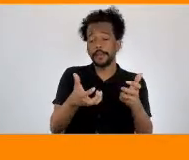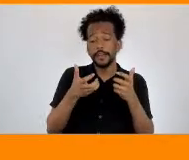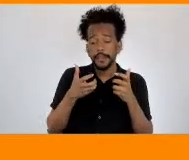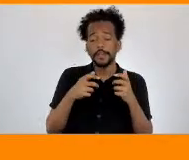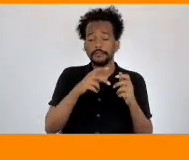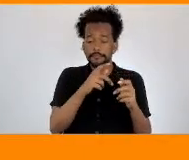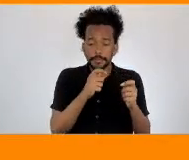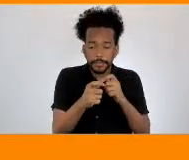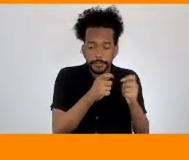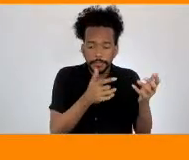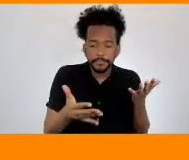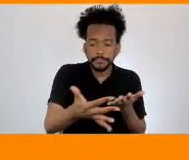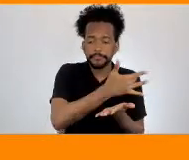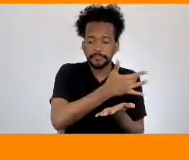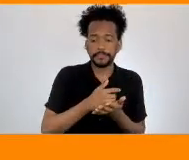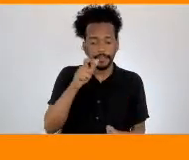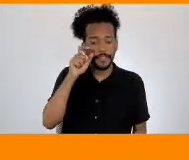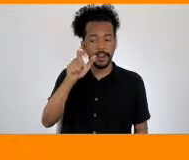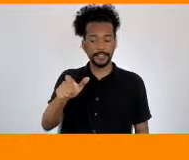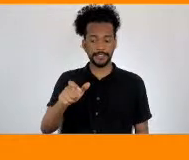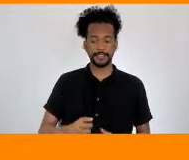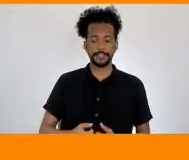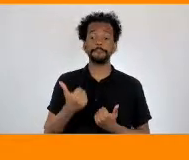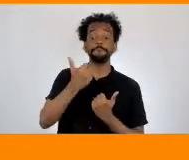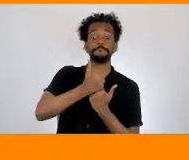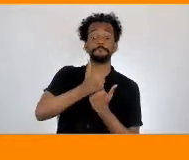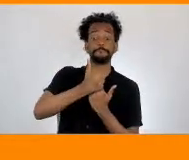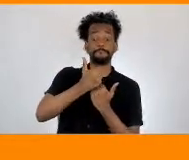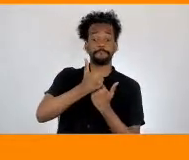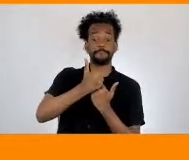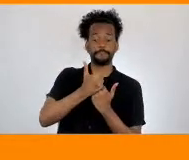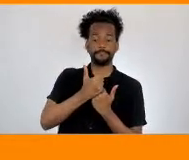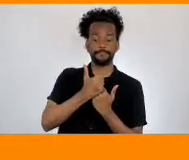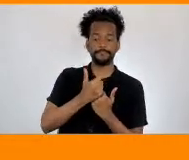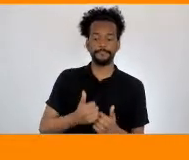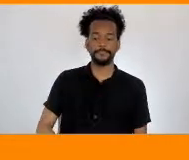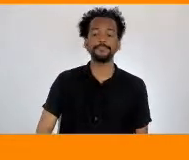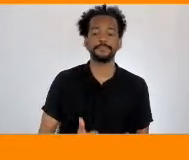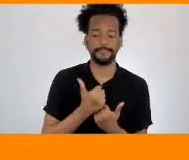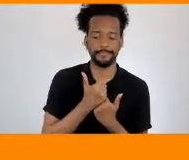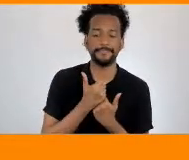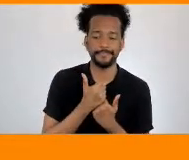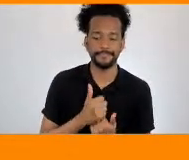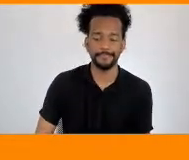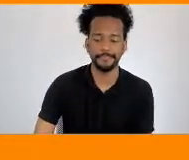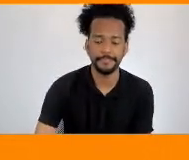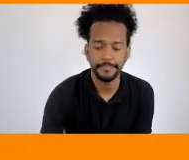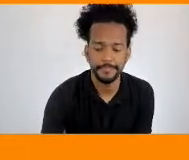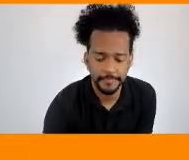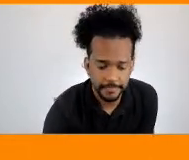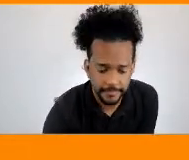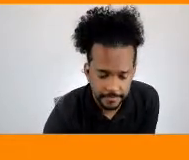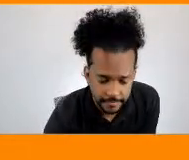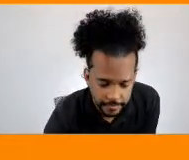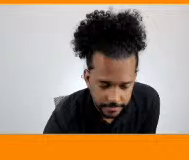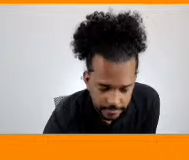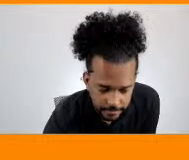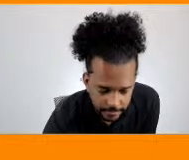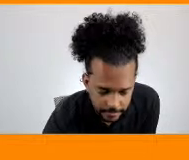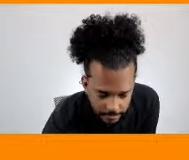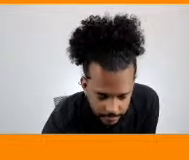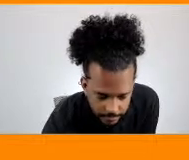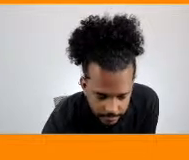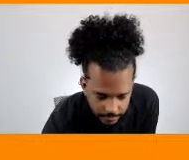we interviewed 19 participants from a number of countries. These key witnesses in our report included